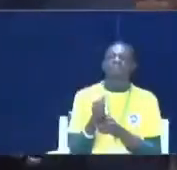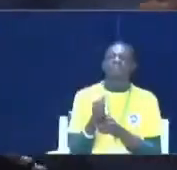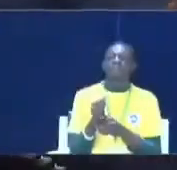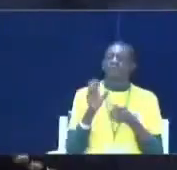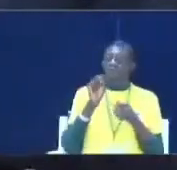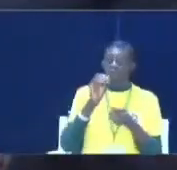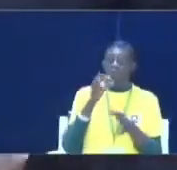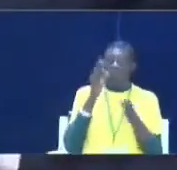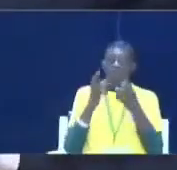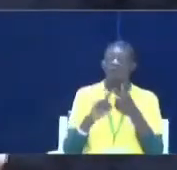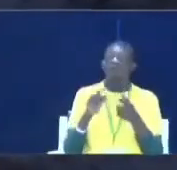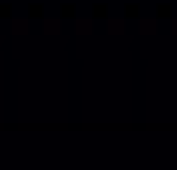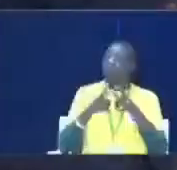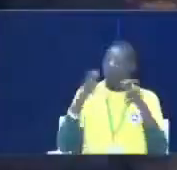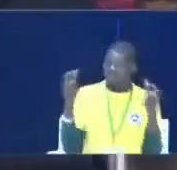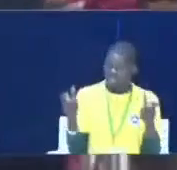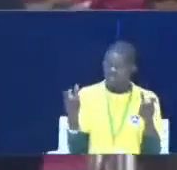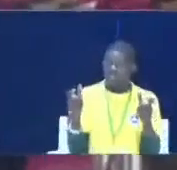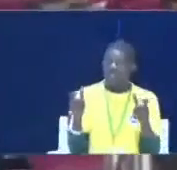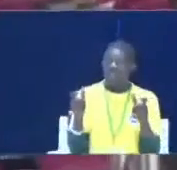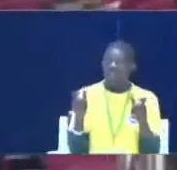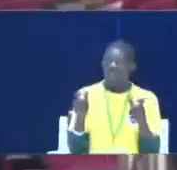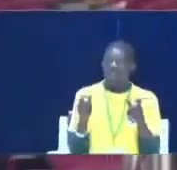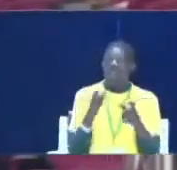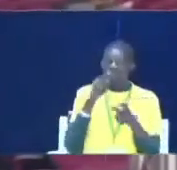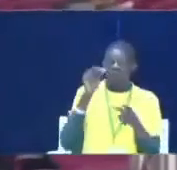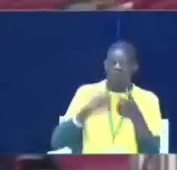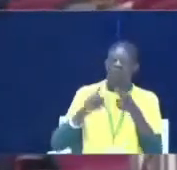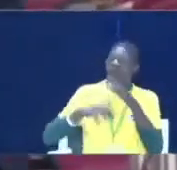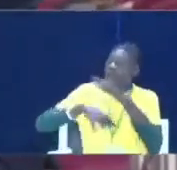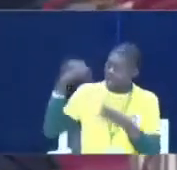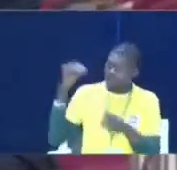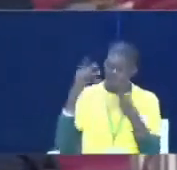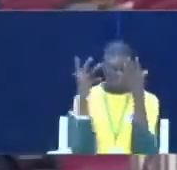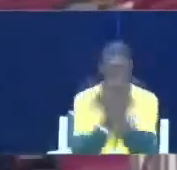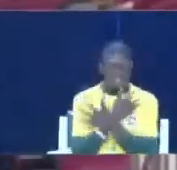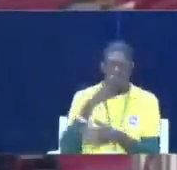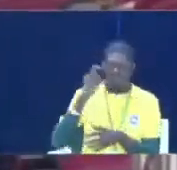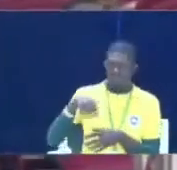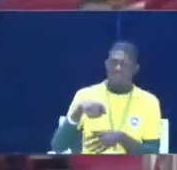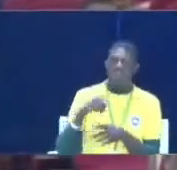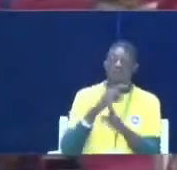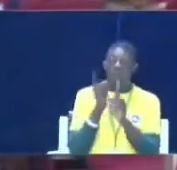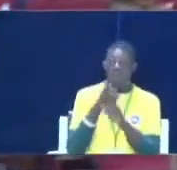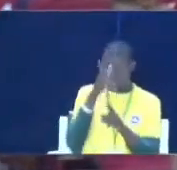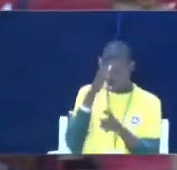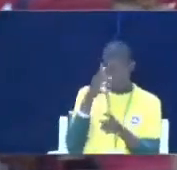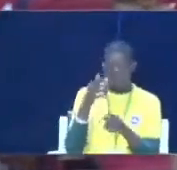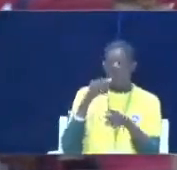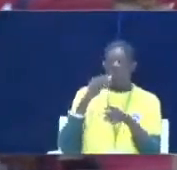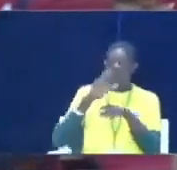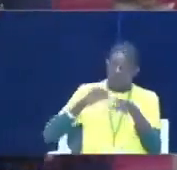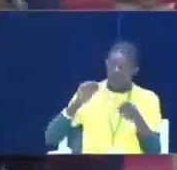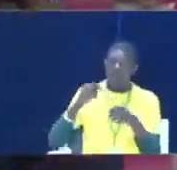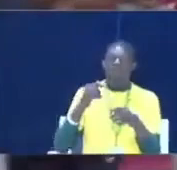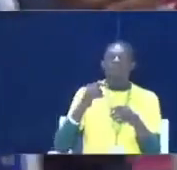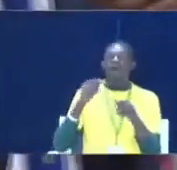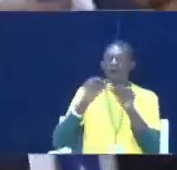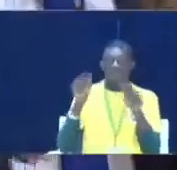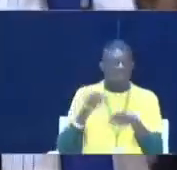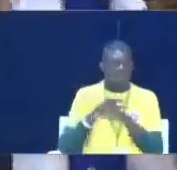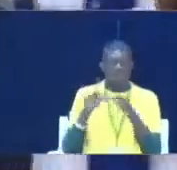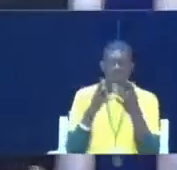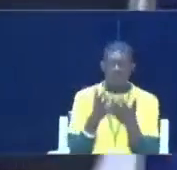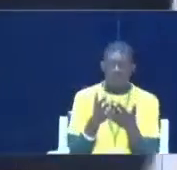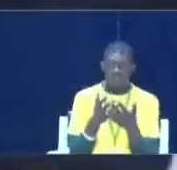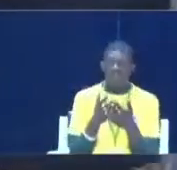So if you want to enlarge, you have to come out of darkness. So when daddy begins to give the altar call, don't wait where